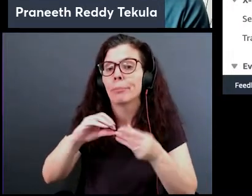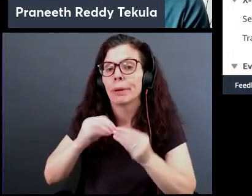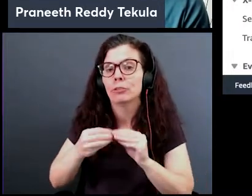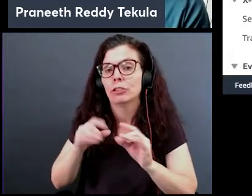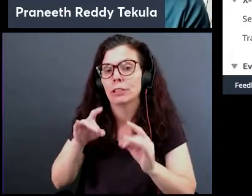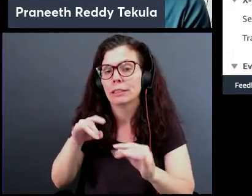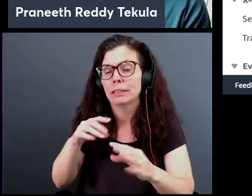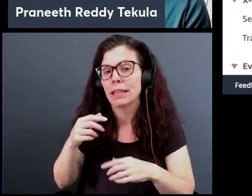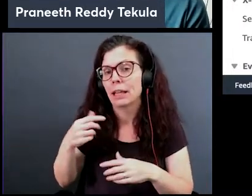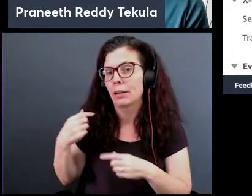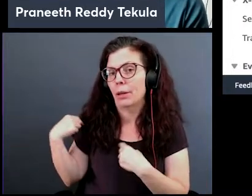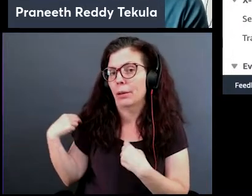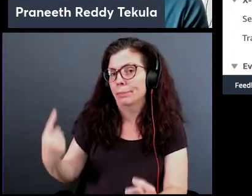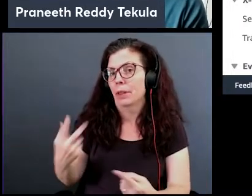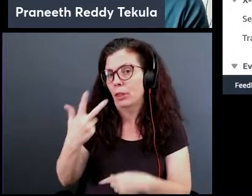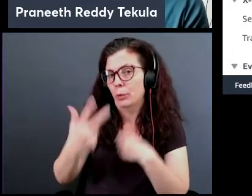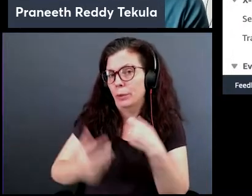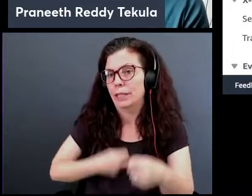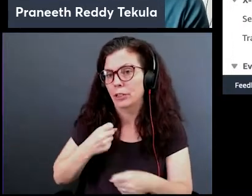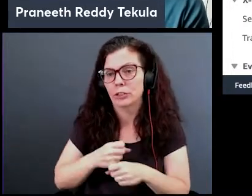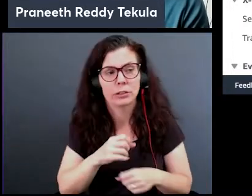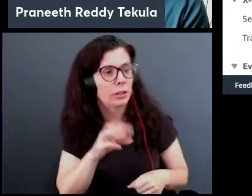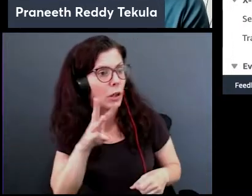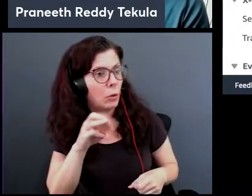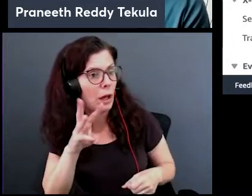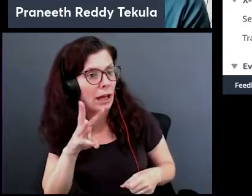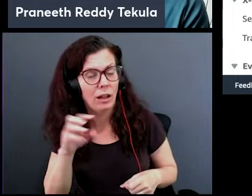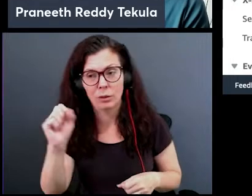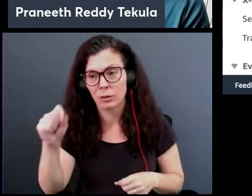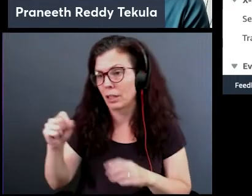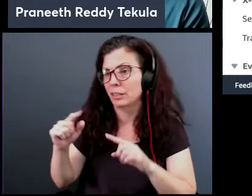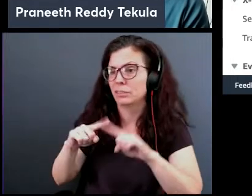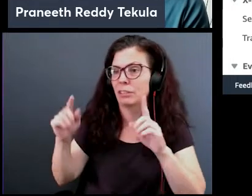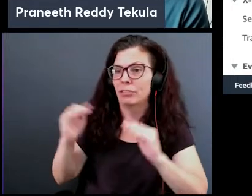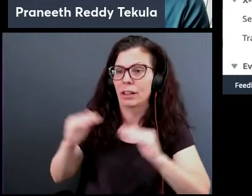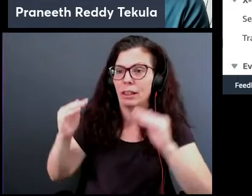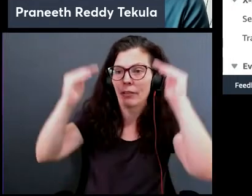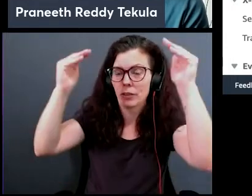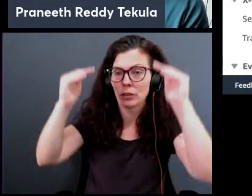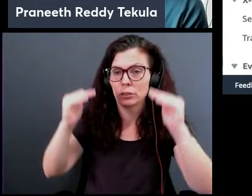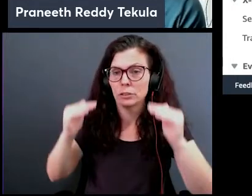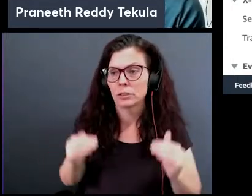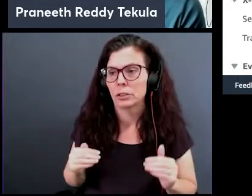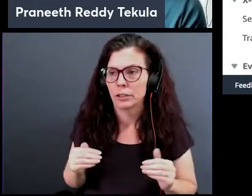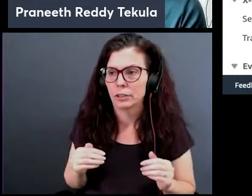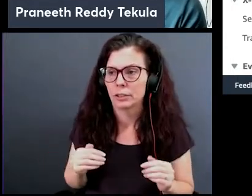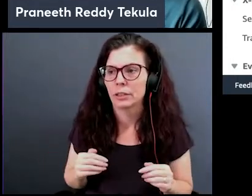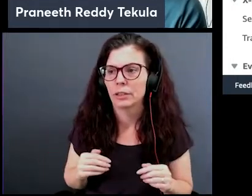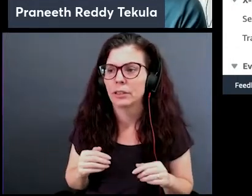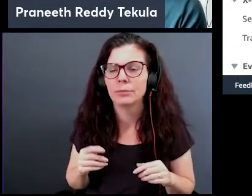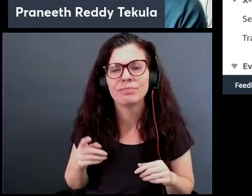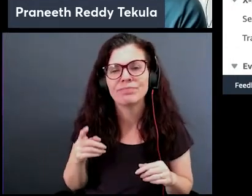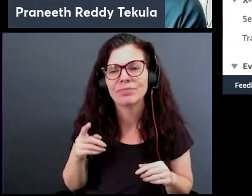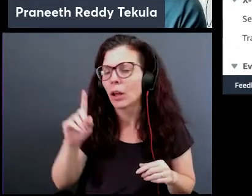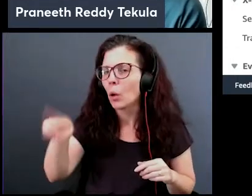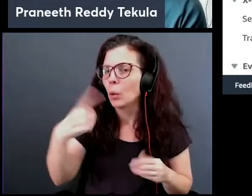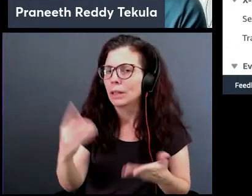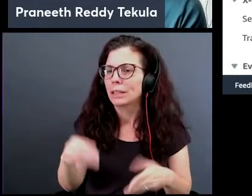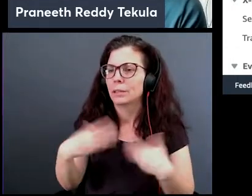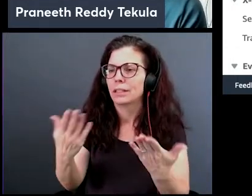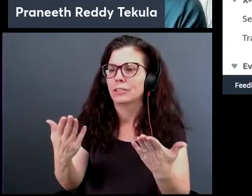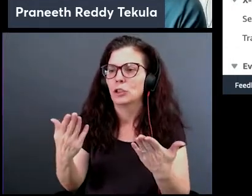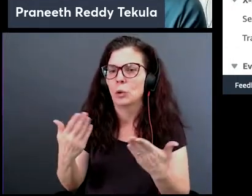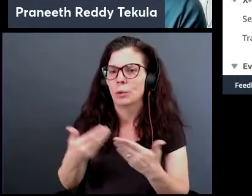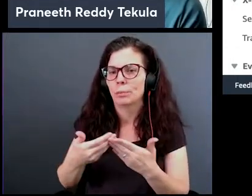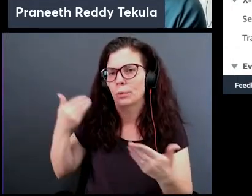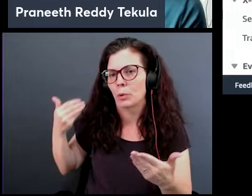of data. If I click Whoa. on the 12 hours, you won't be able to see it, and it only gives you the past 3 hours